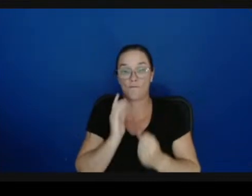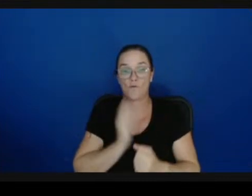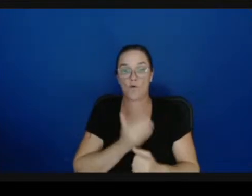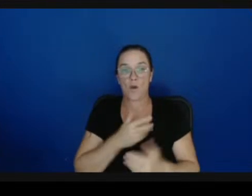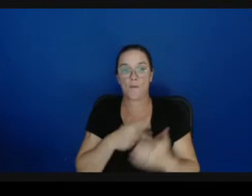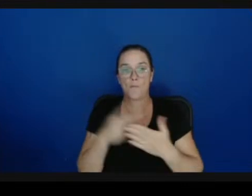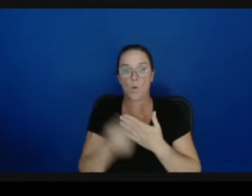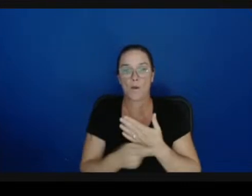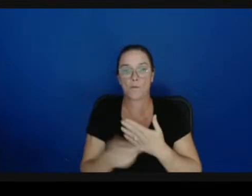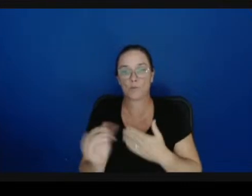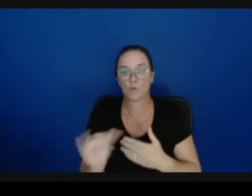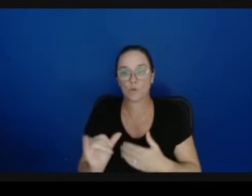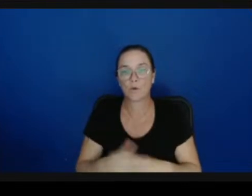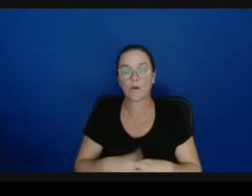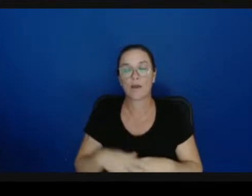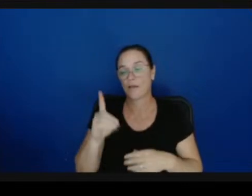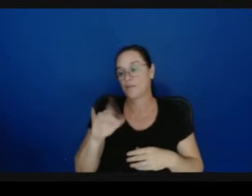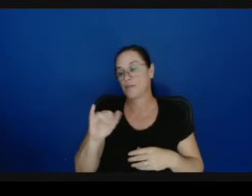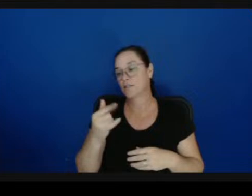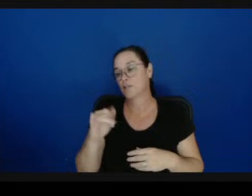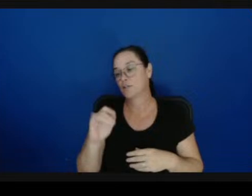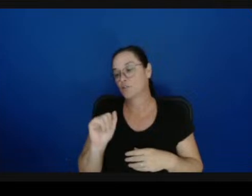includes digital resilience